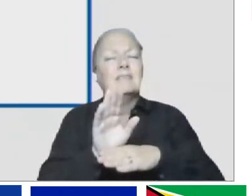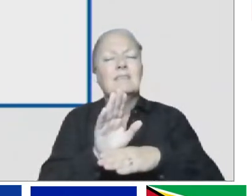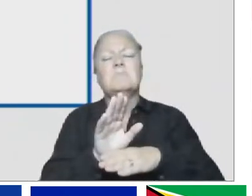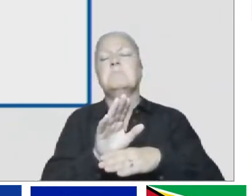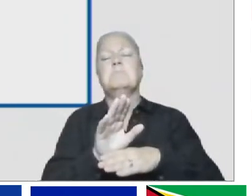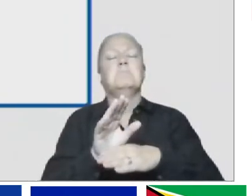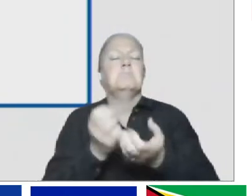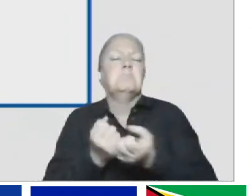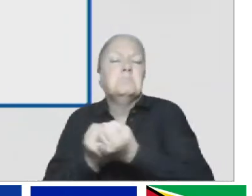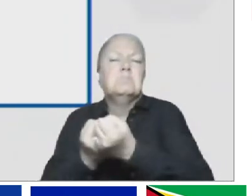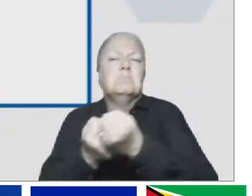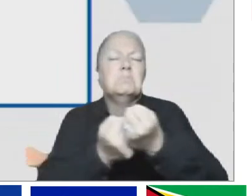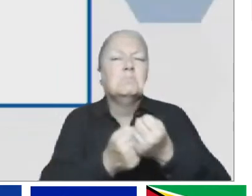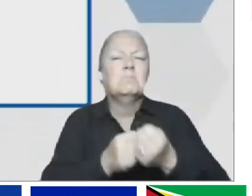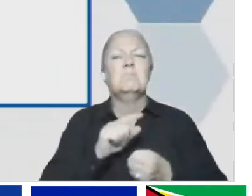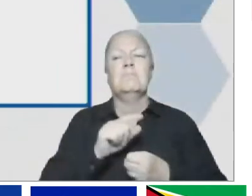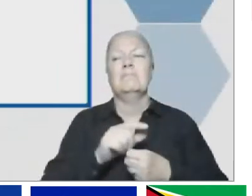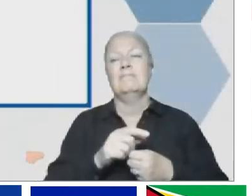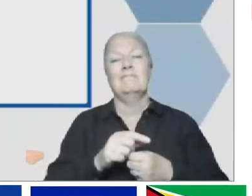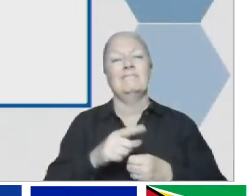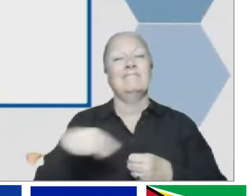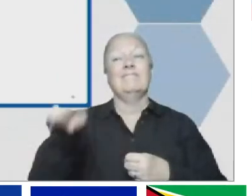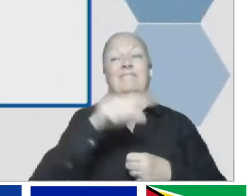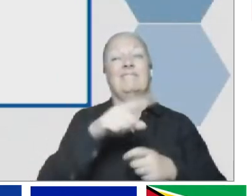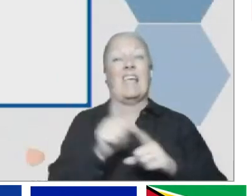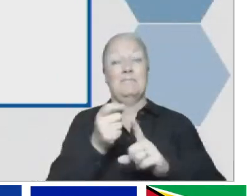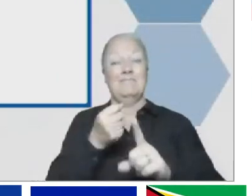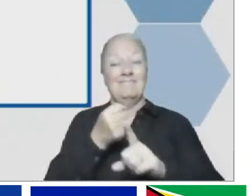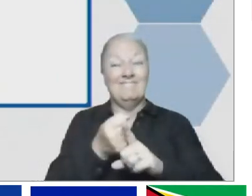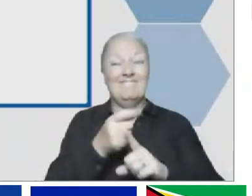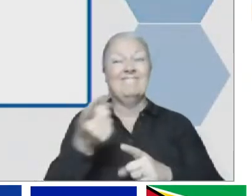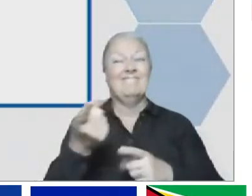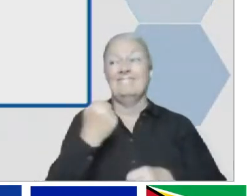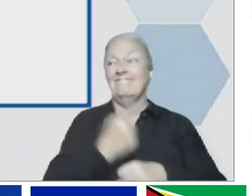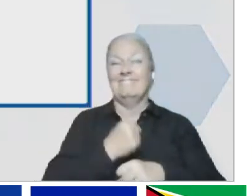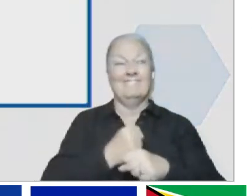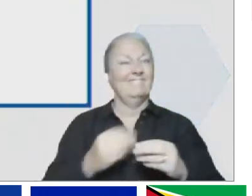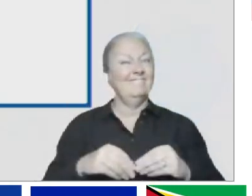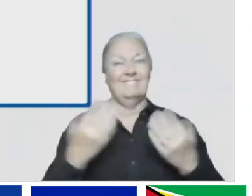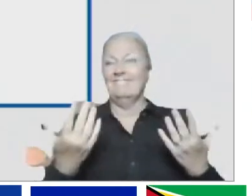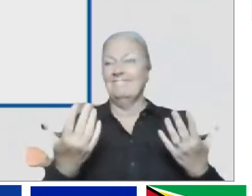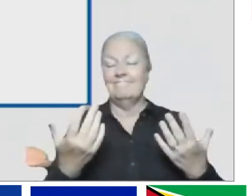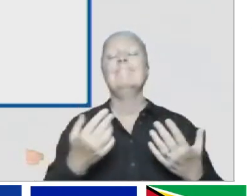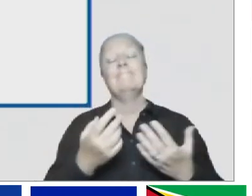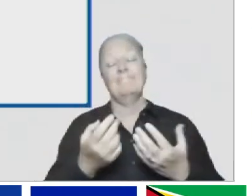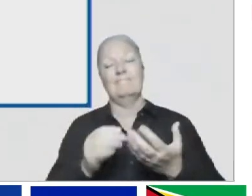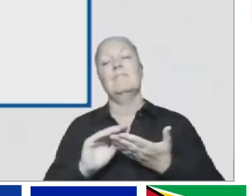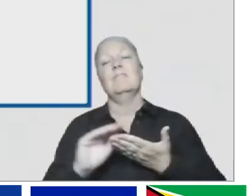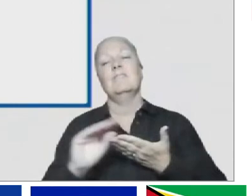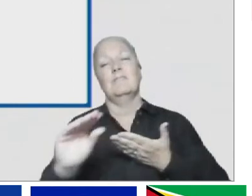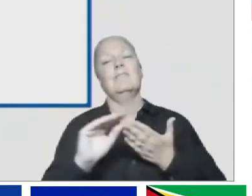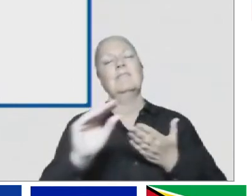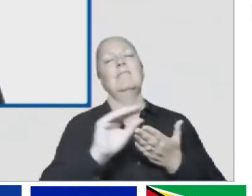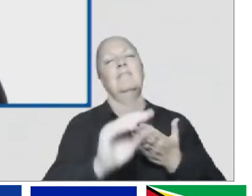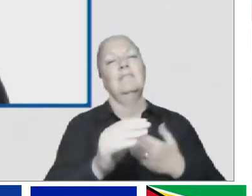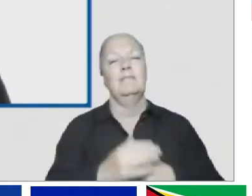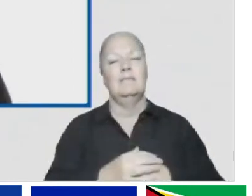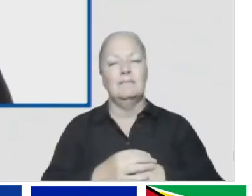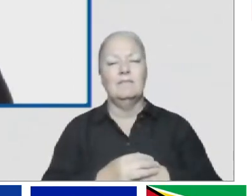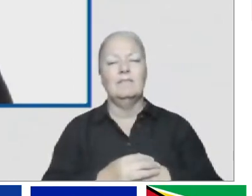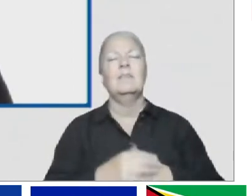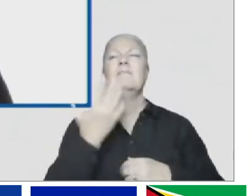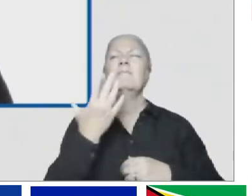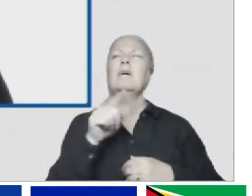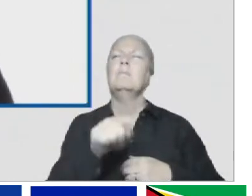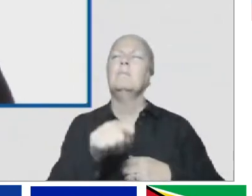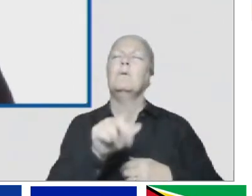the pandemic. And it was further expanded this year with a budgetary allocation of some $5.3 billion. We